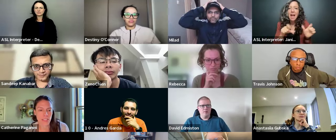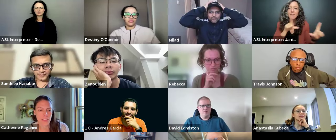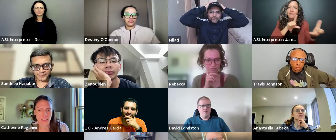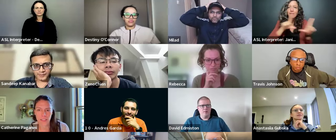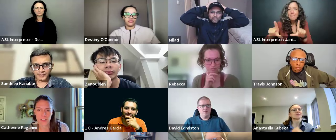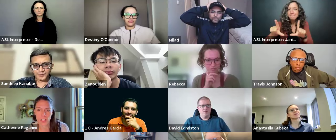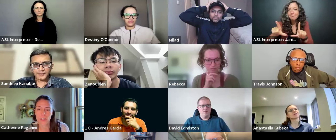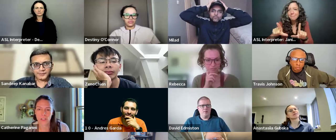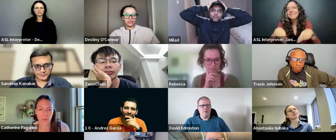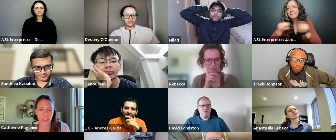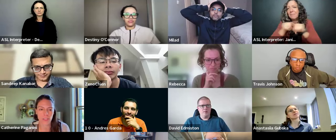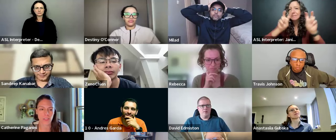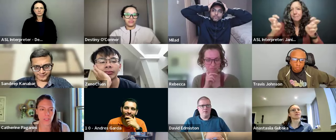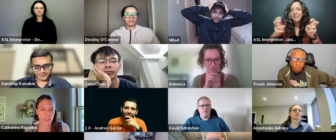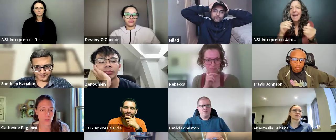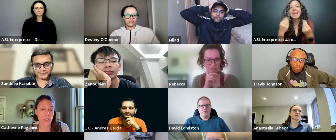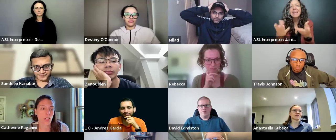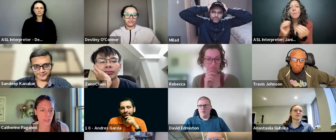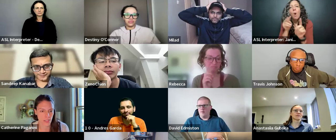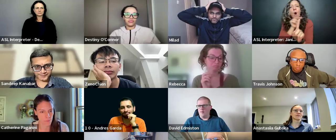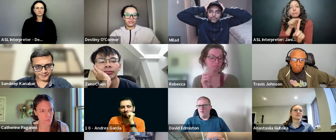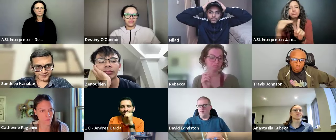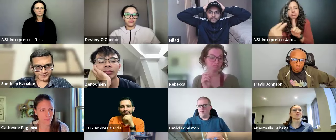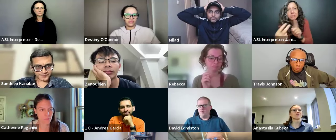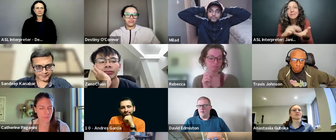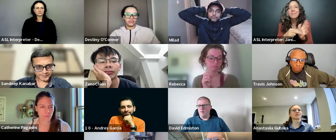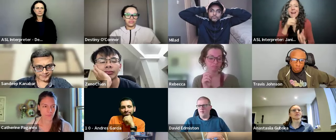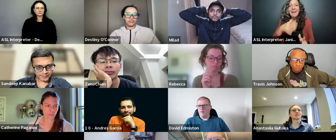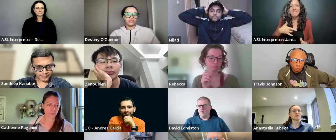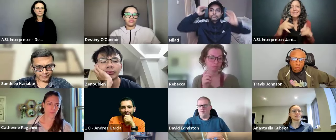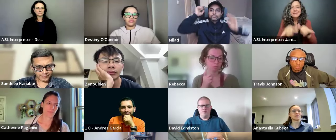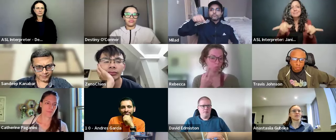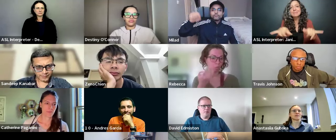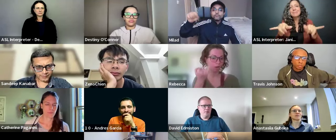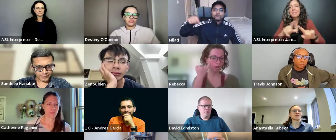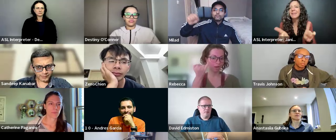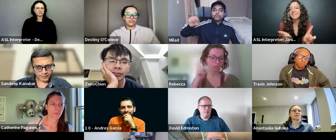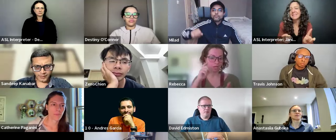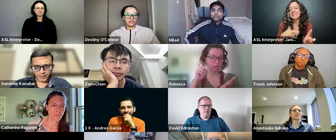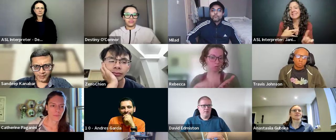frame ideas and change the topics so it's not the same.